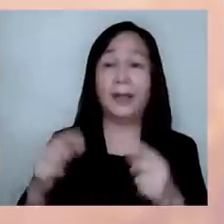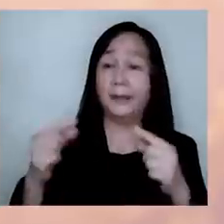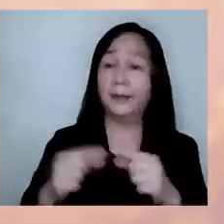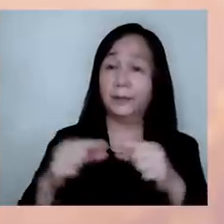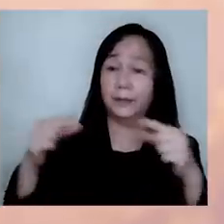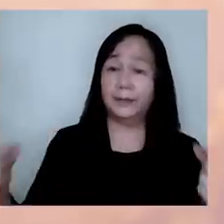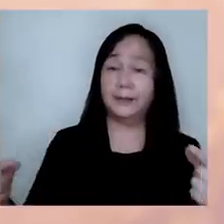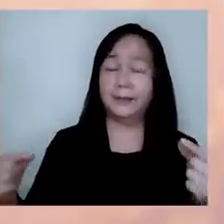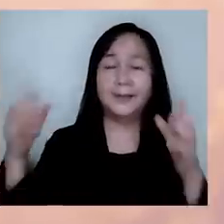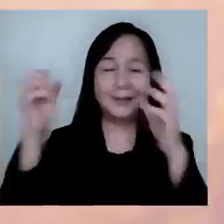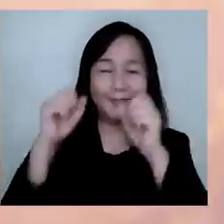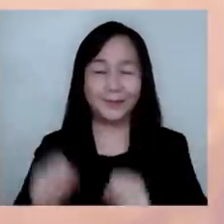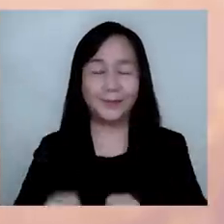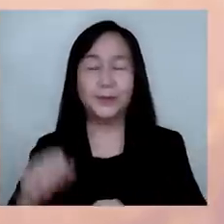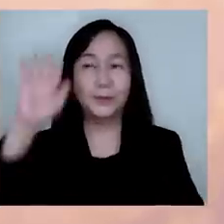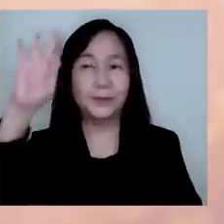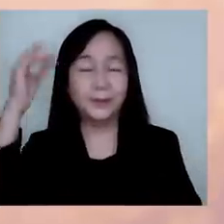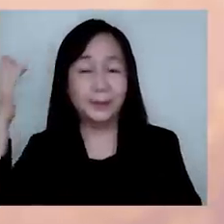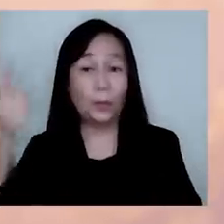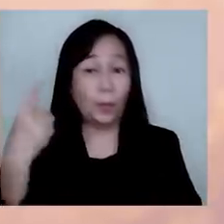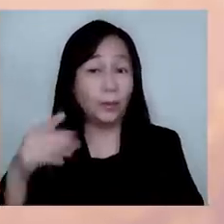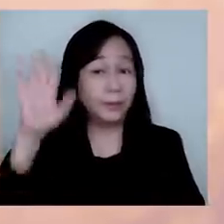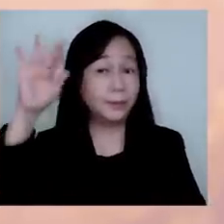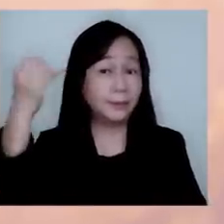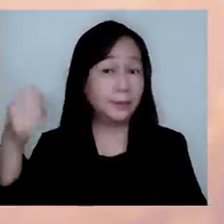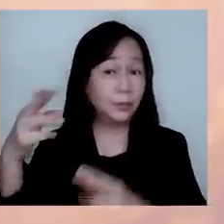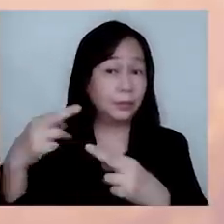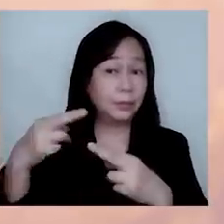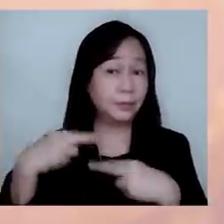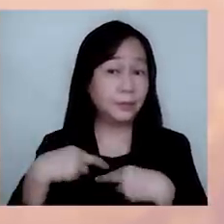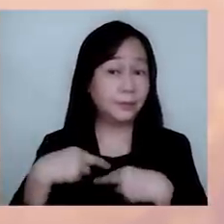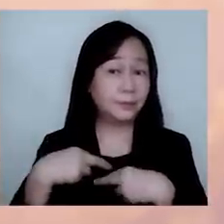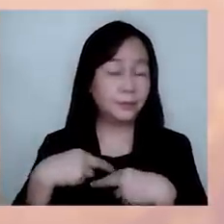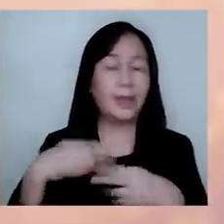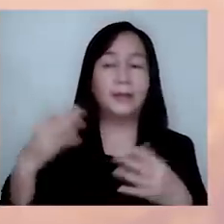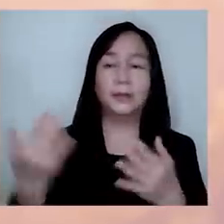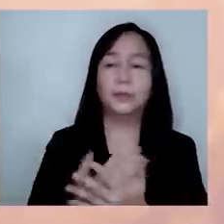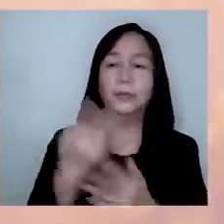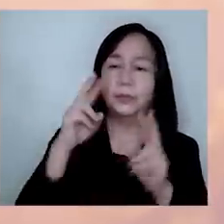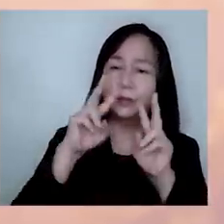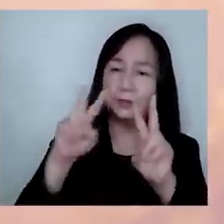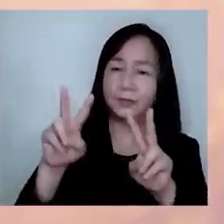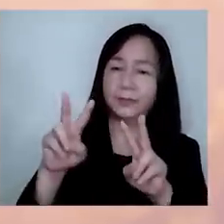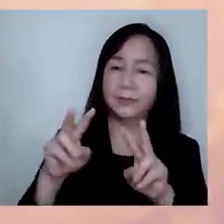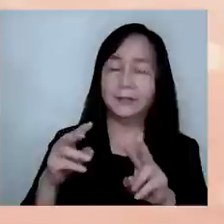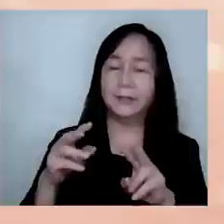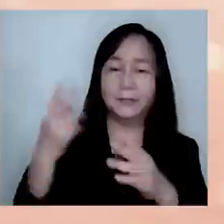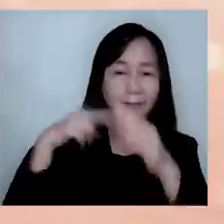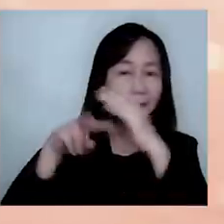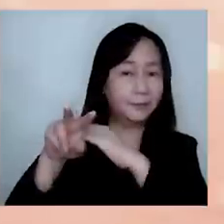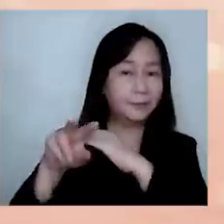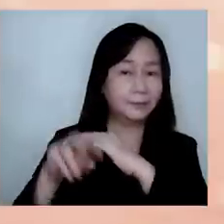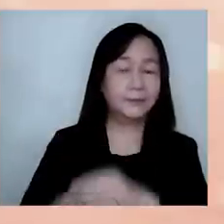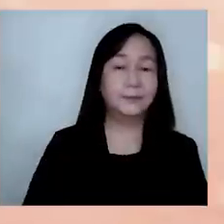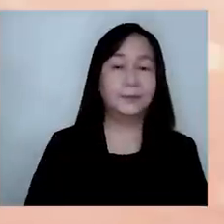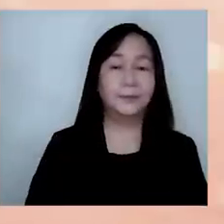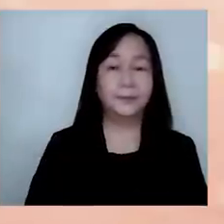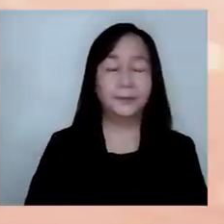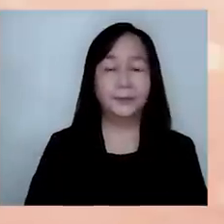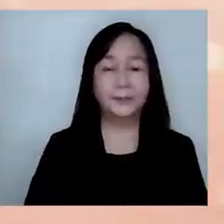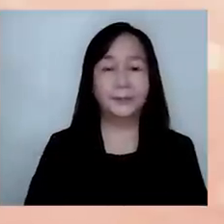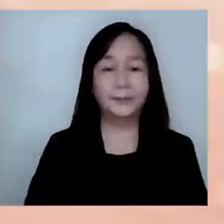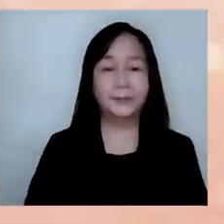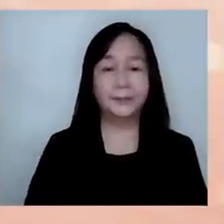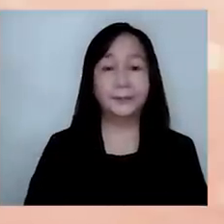season of Grace and one of The Graces that we receive is New Vision new site and